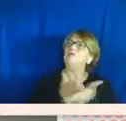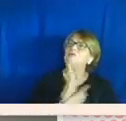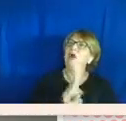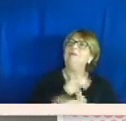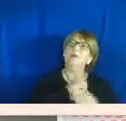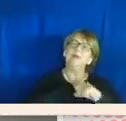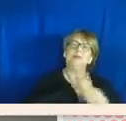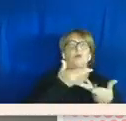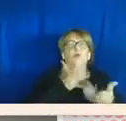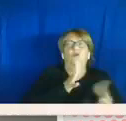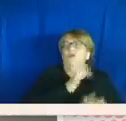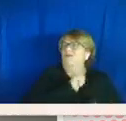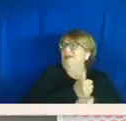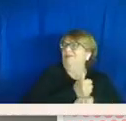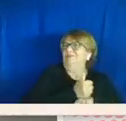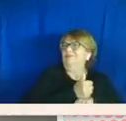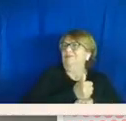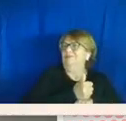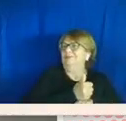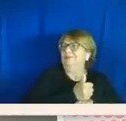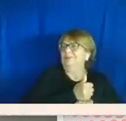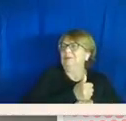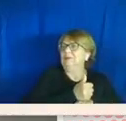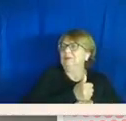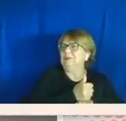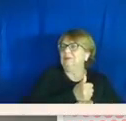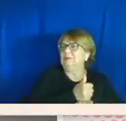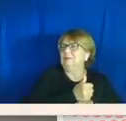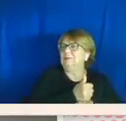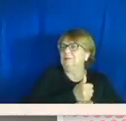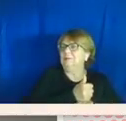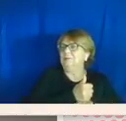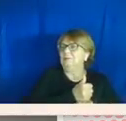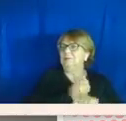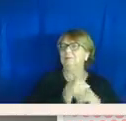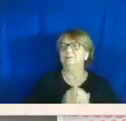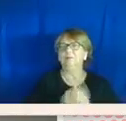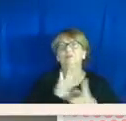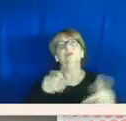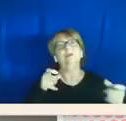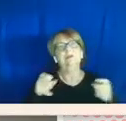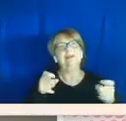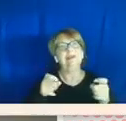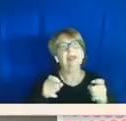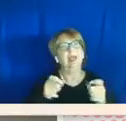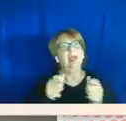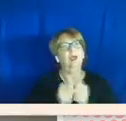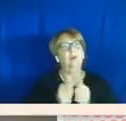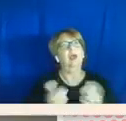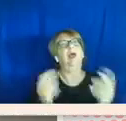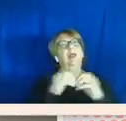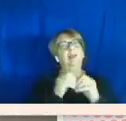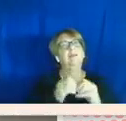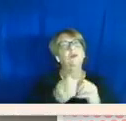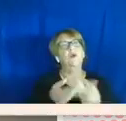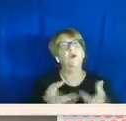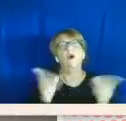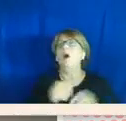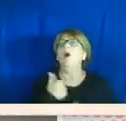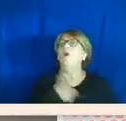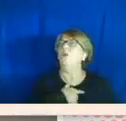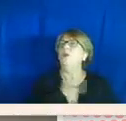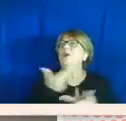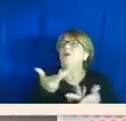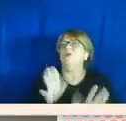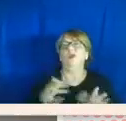exist to deal with more entities. We didn't want to scare